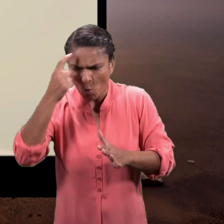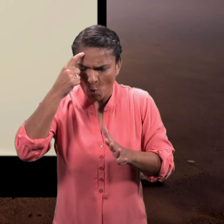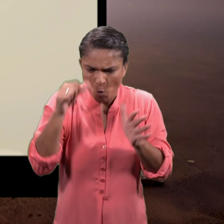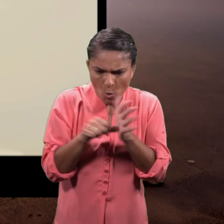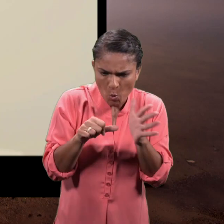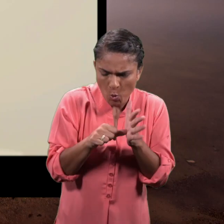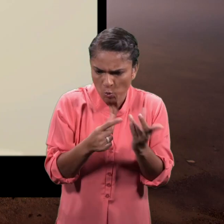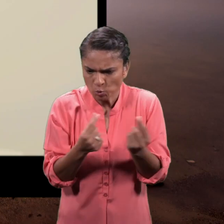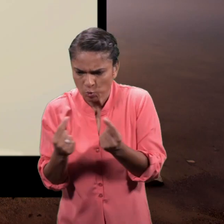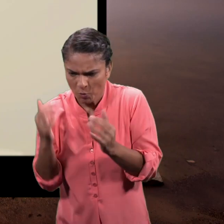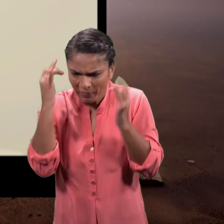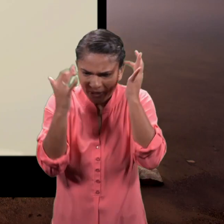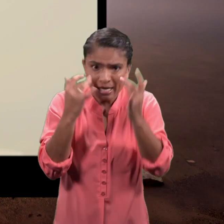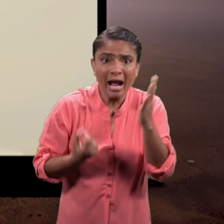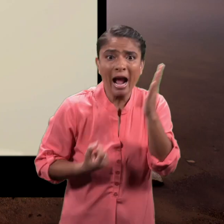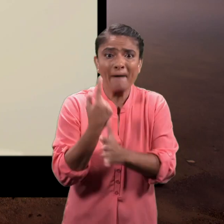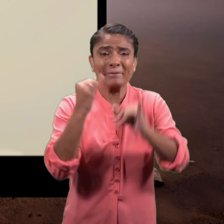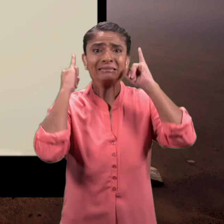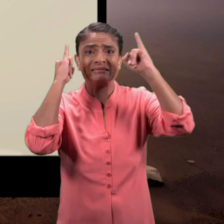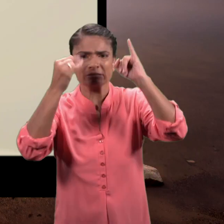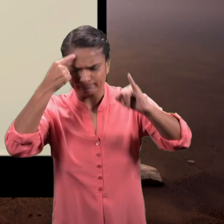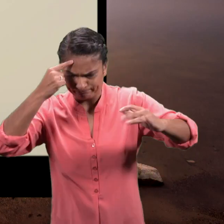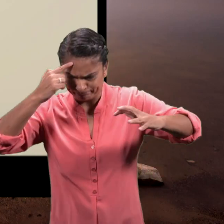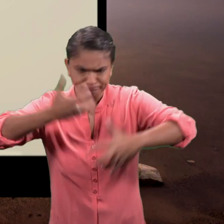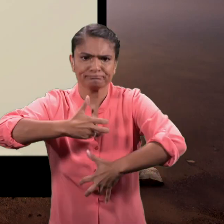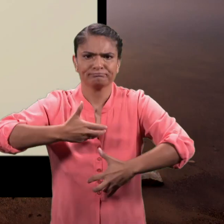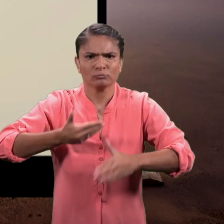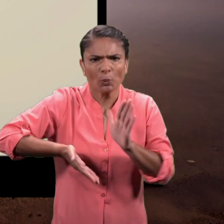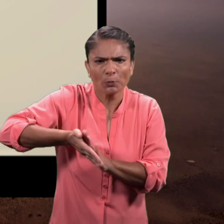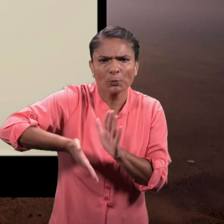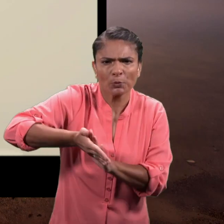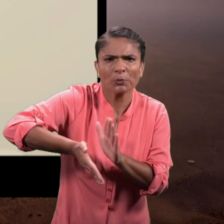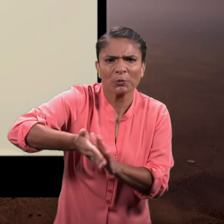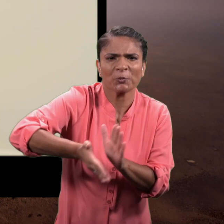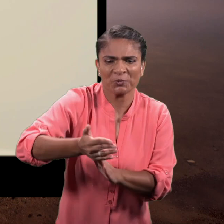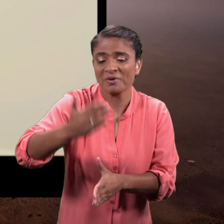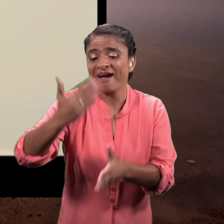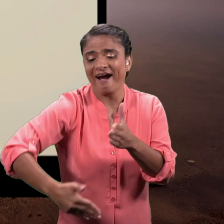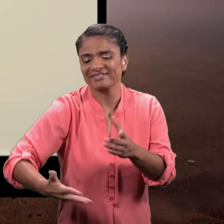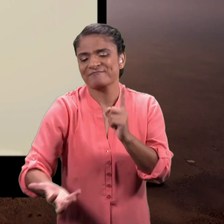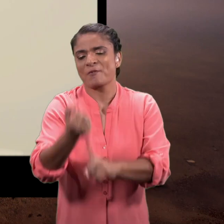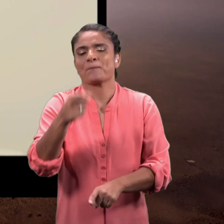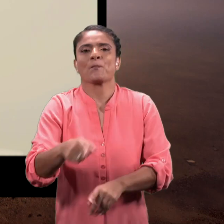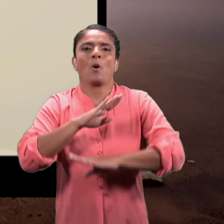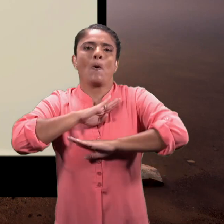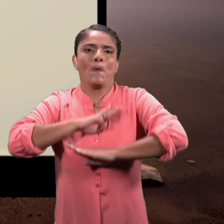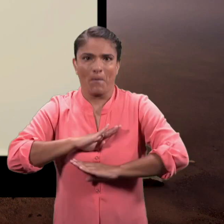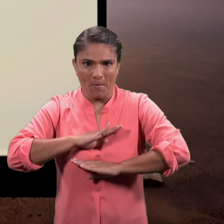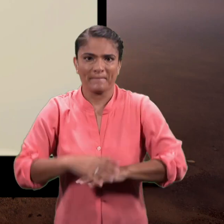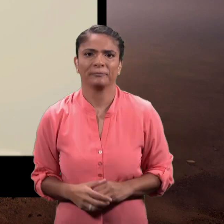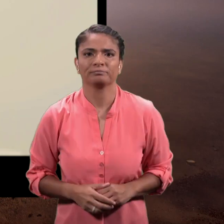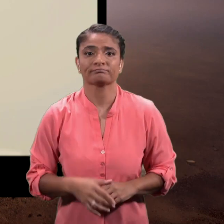critical thinking, being resilient, compassionate, and also seeing the